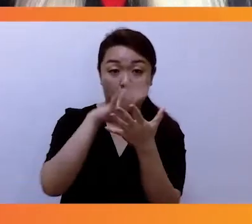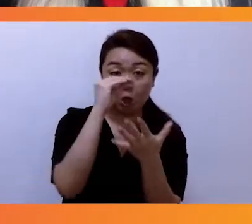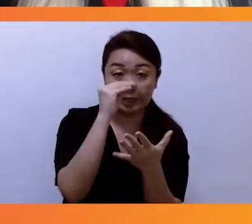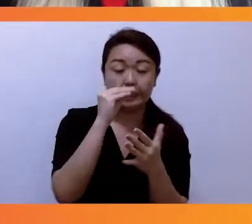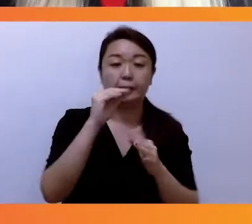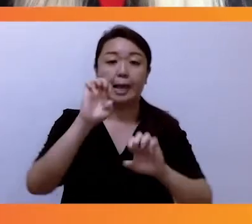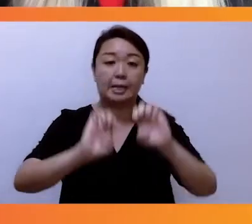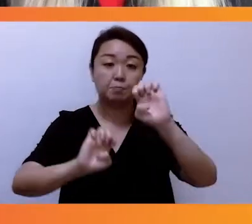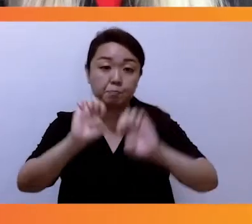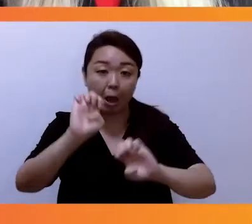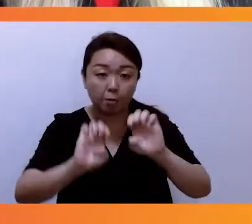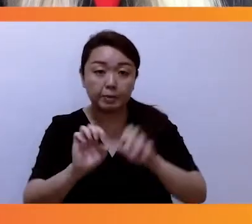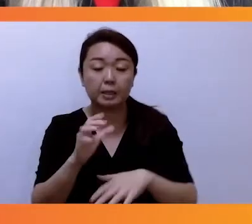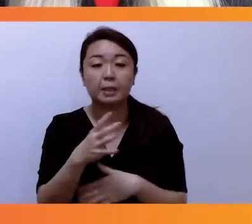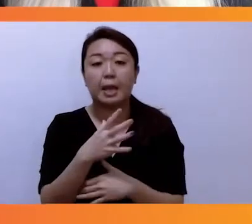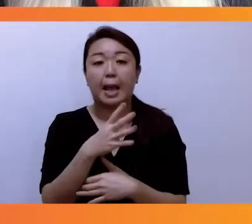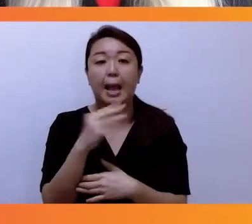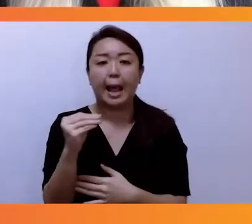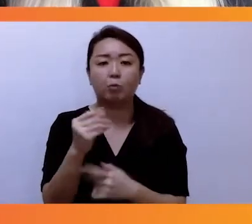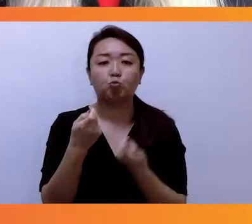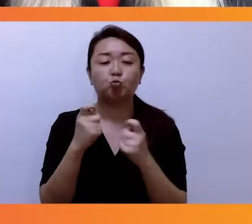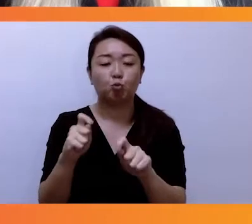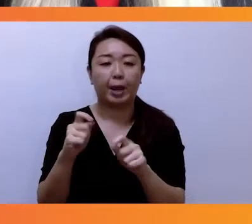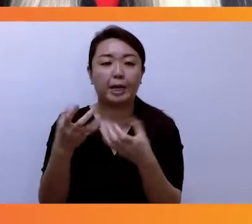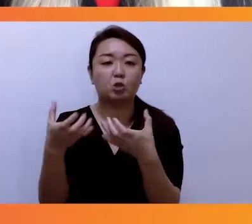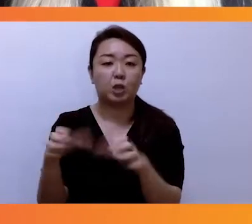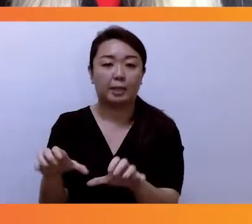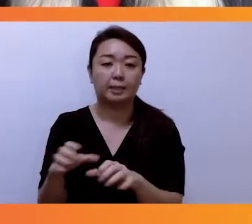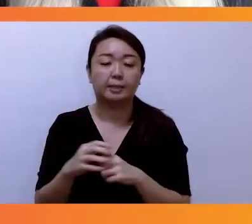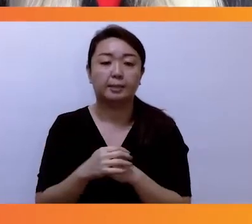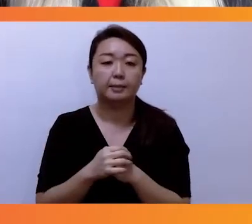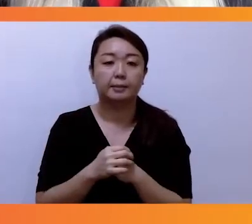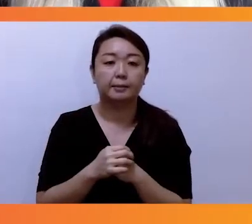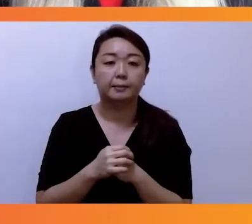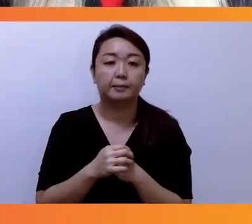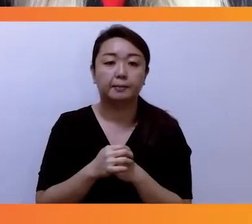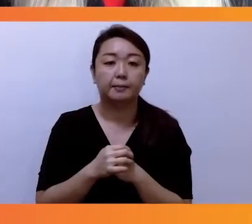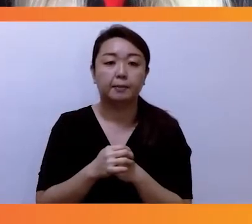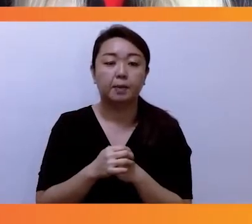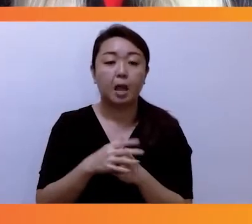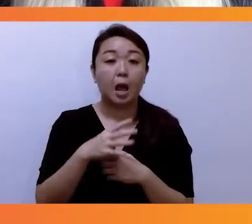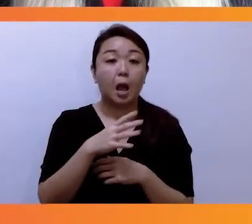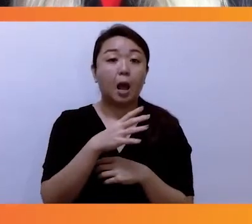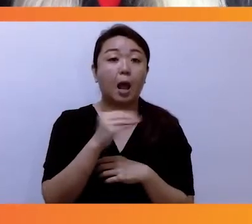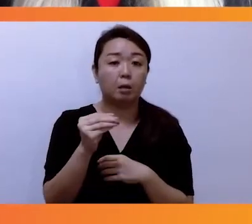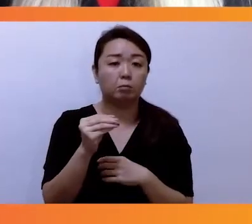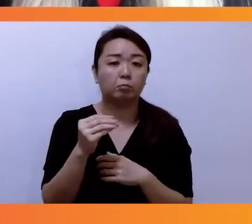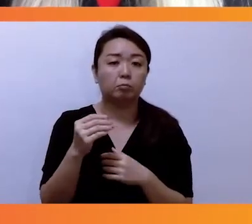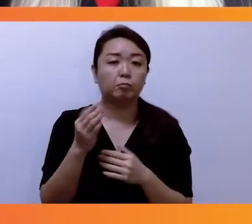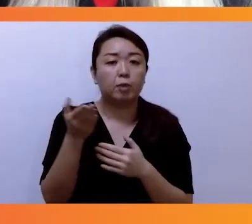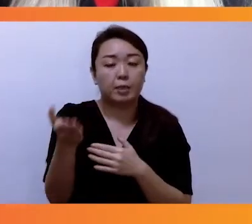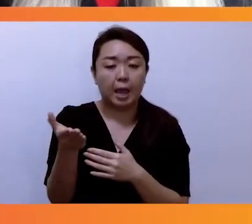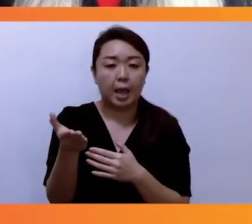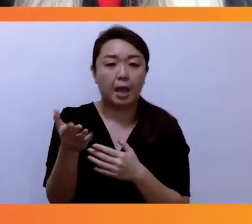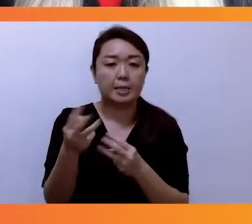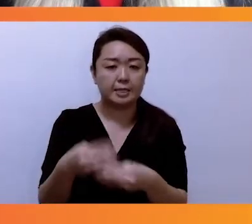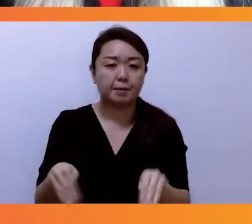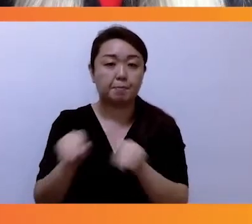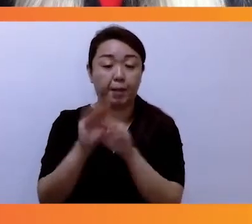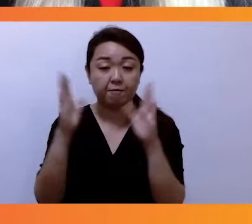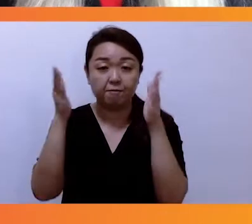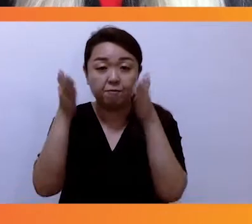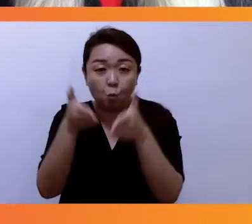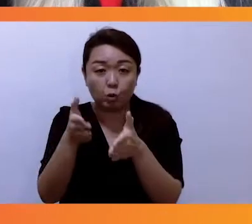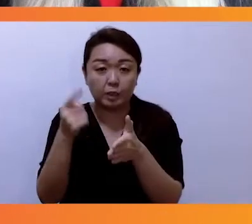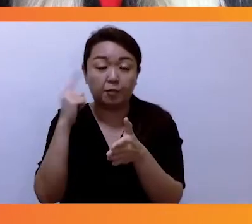for learning, experimentation, and training opportunities. From there, the major focus